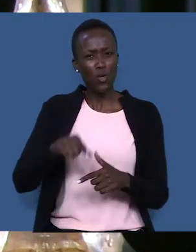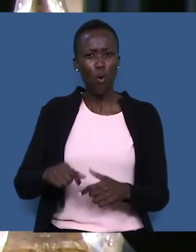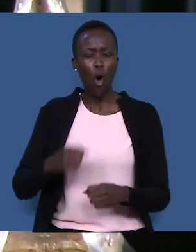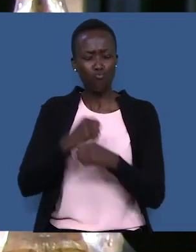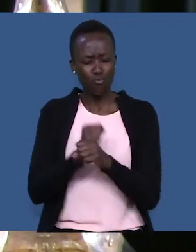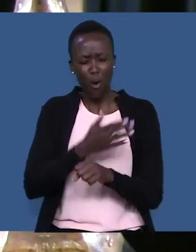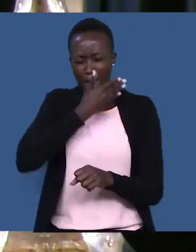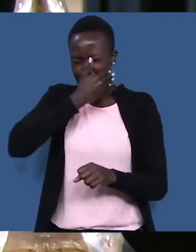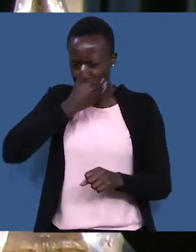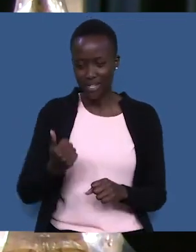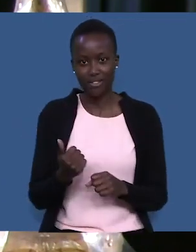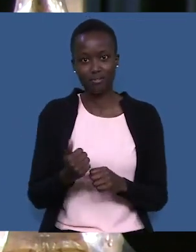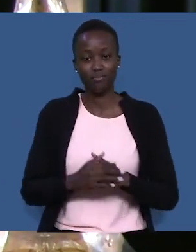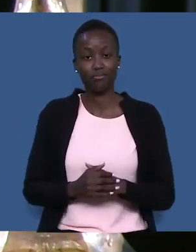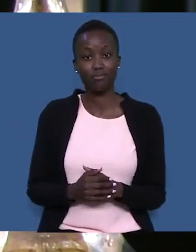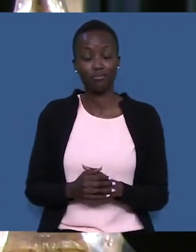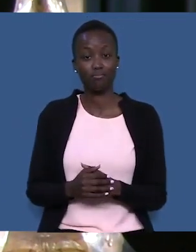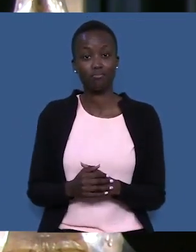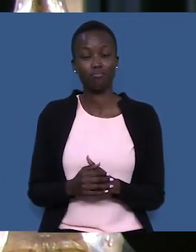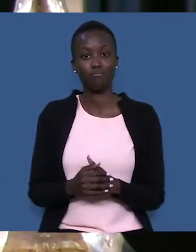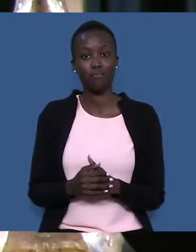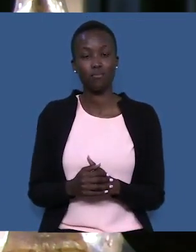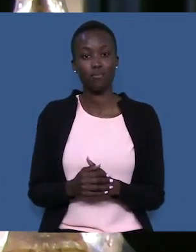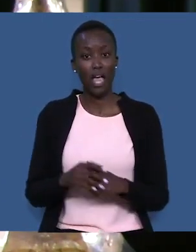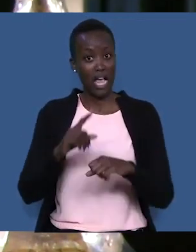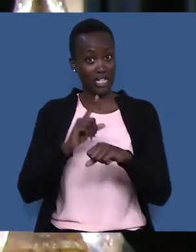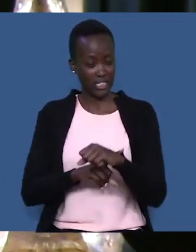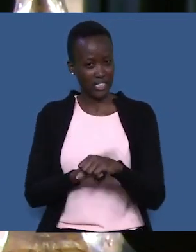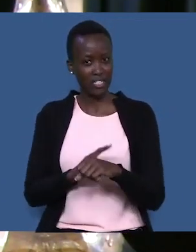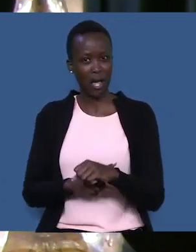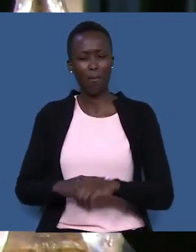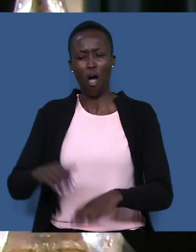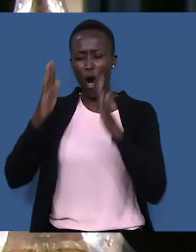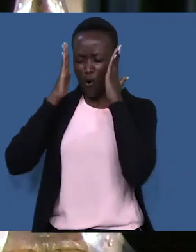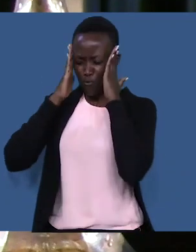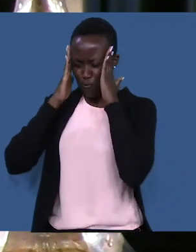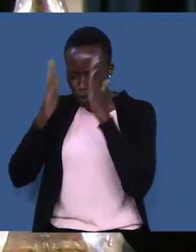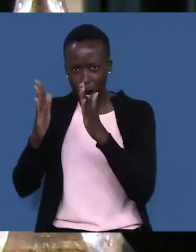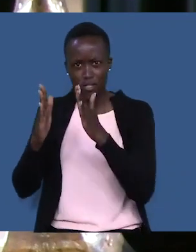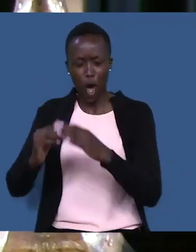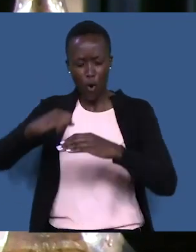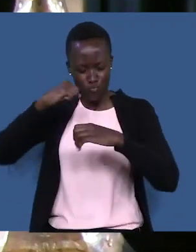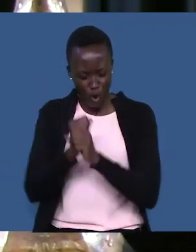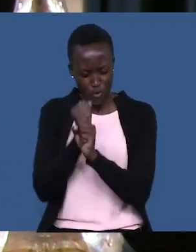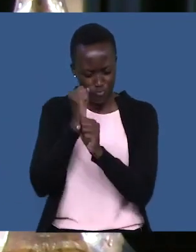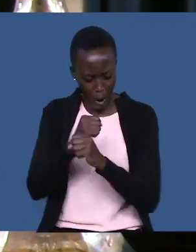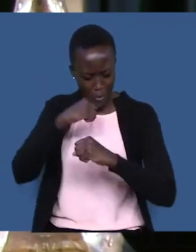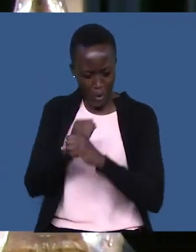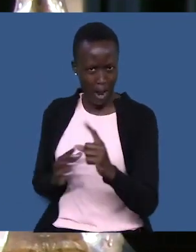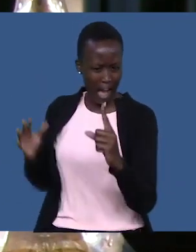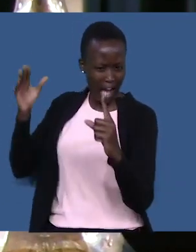your ability, and that is your mission. And when you're committed to that mission, God will give you